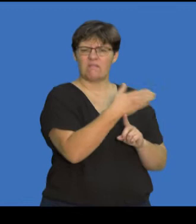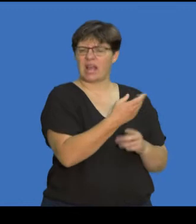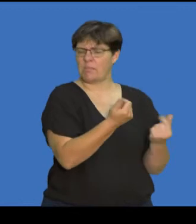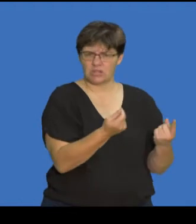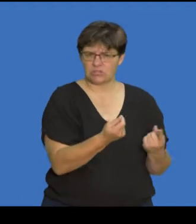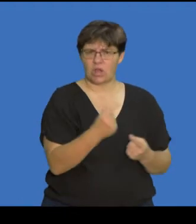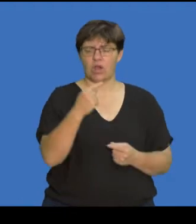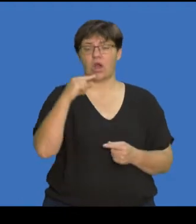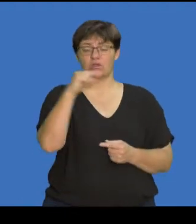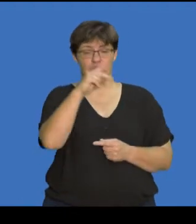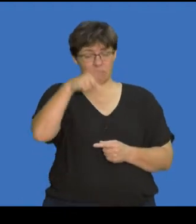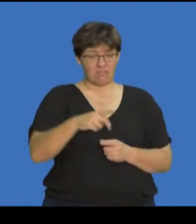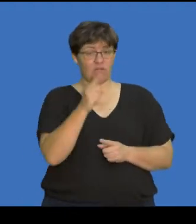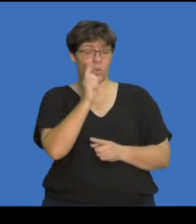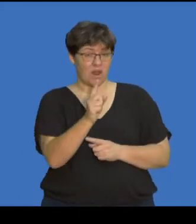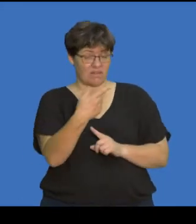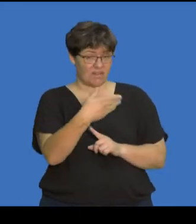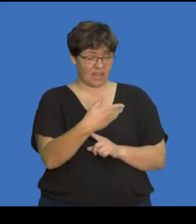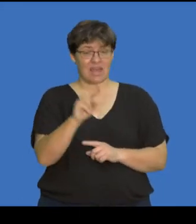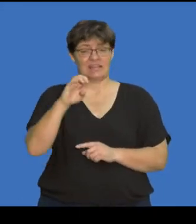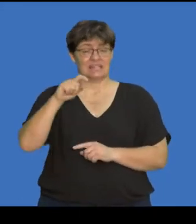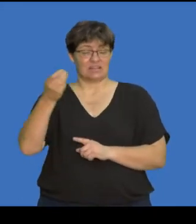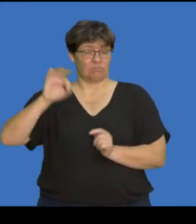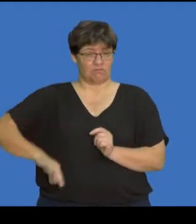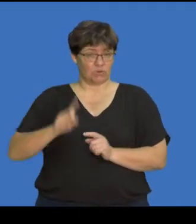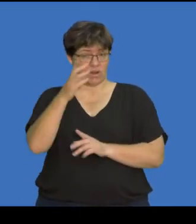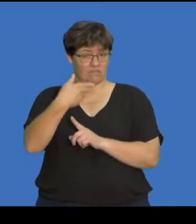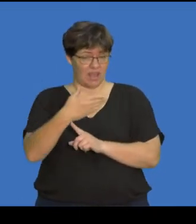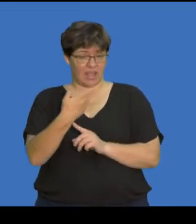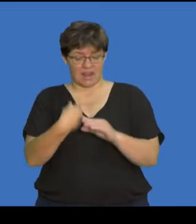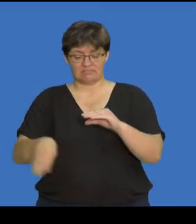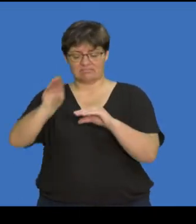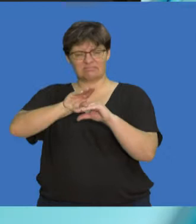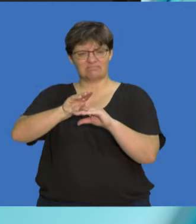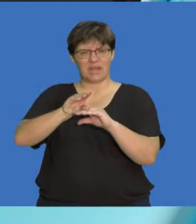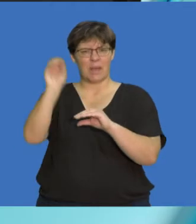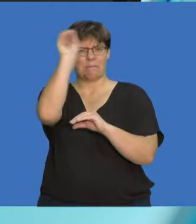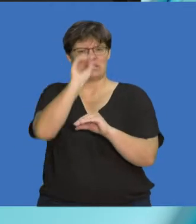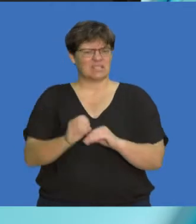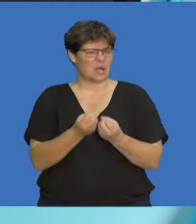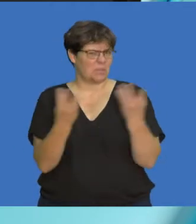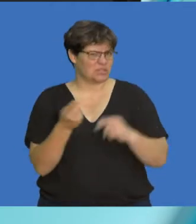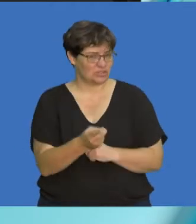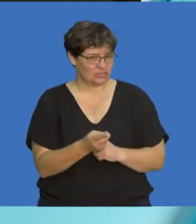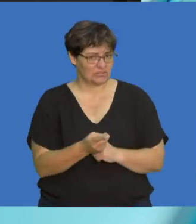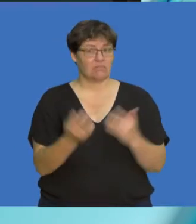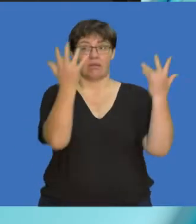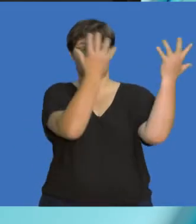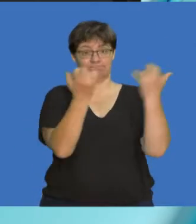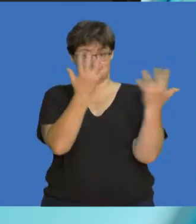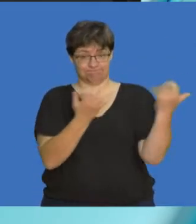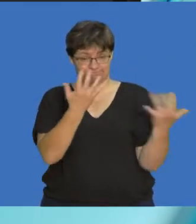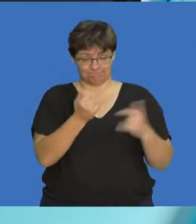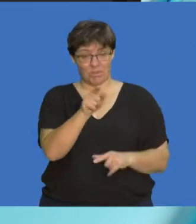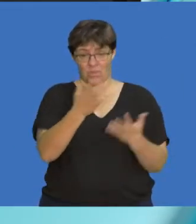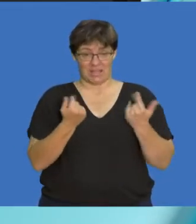profit per flag, net profit per flag, and the markup percentage. So these are all the calculations you